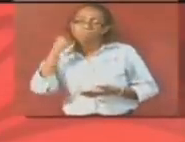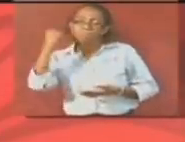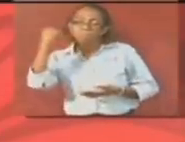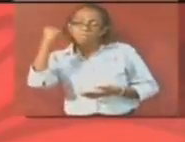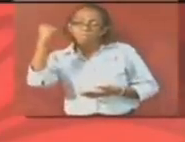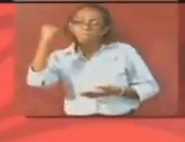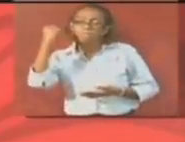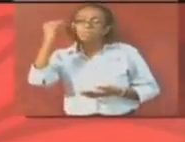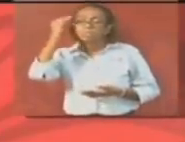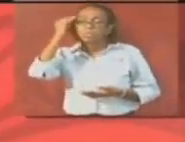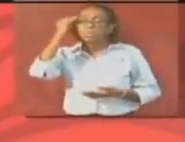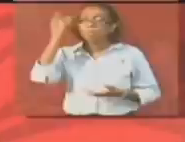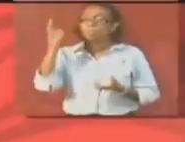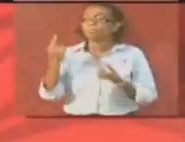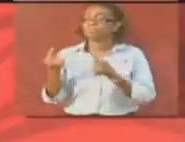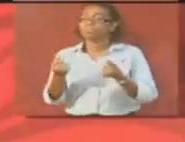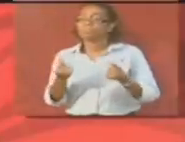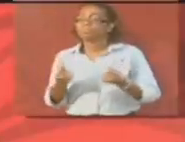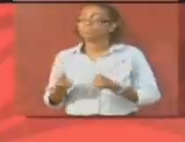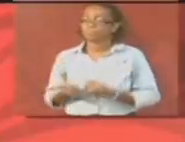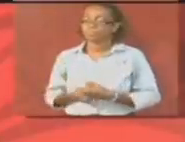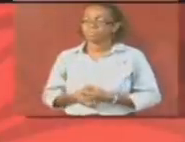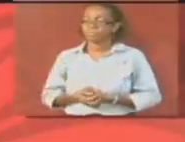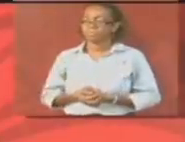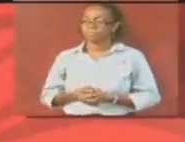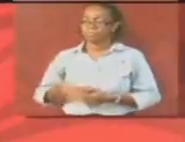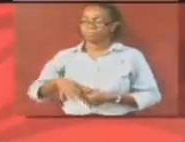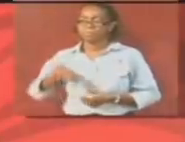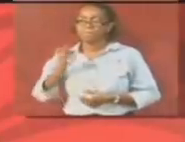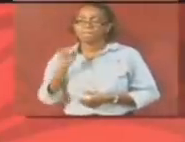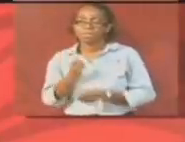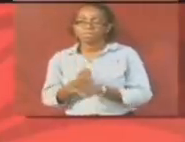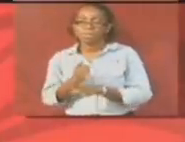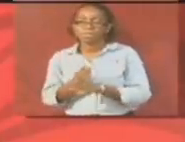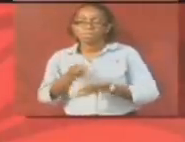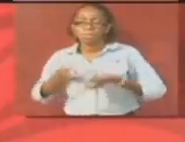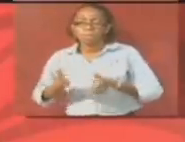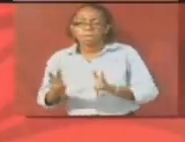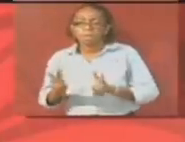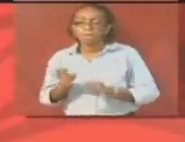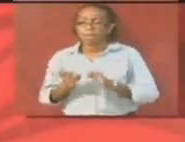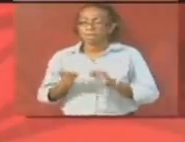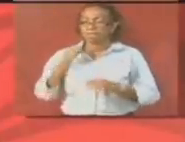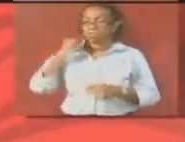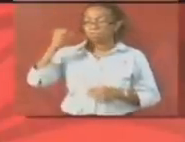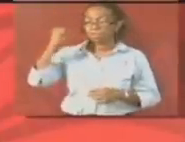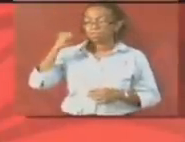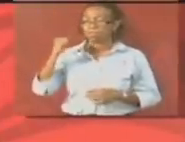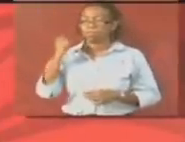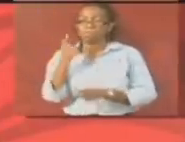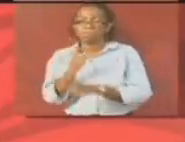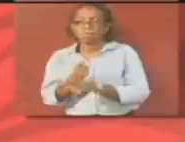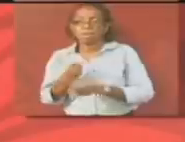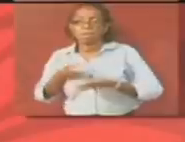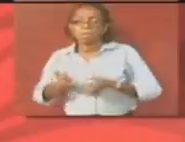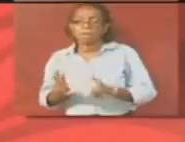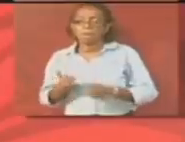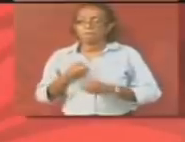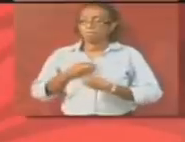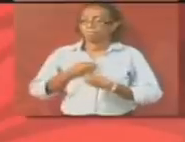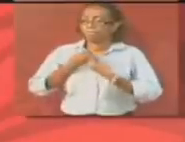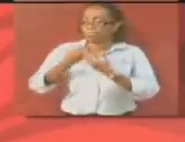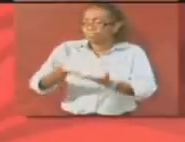healthy outlets for stress relief that are in compliance with the public health regulations. So